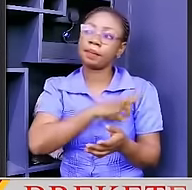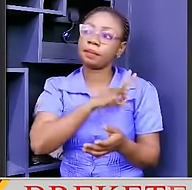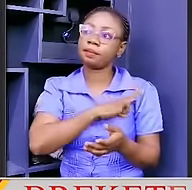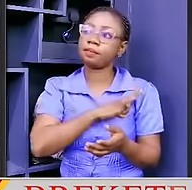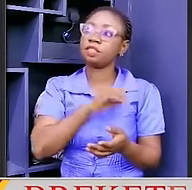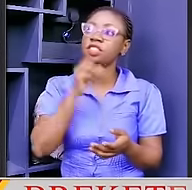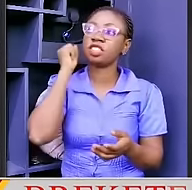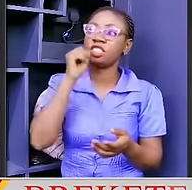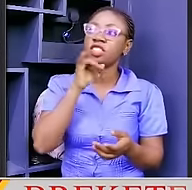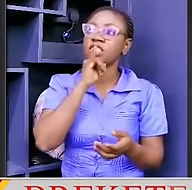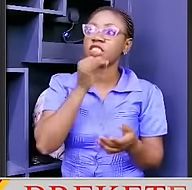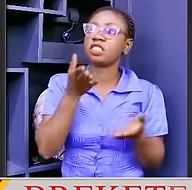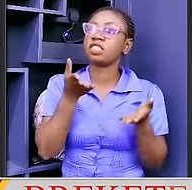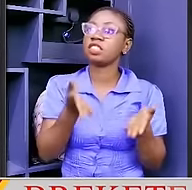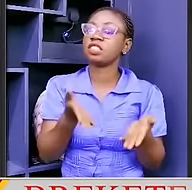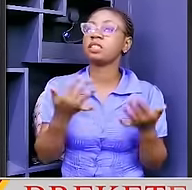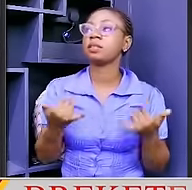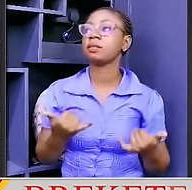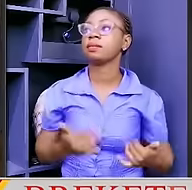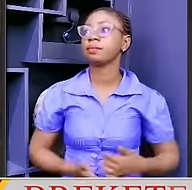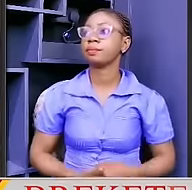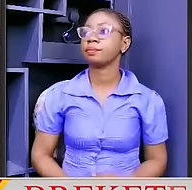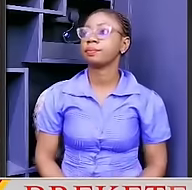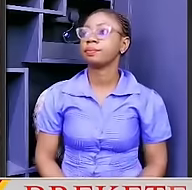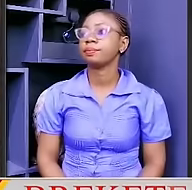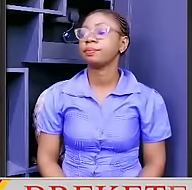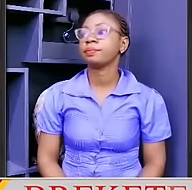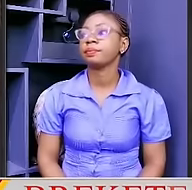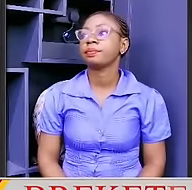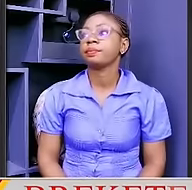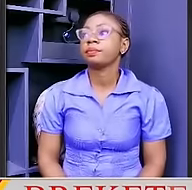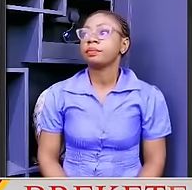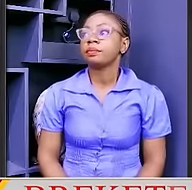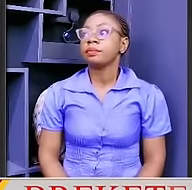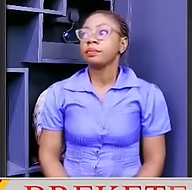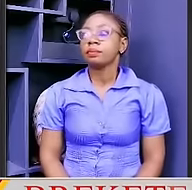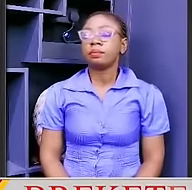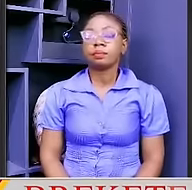in the studio with the children. Made the children enter the other side.